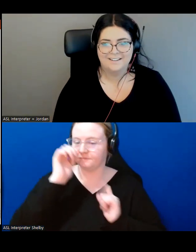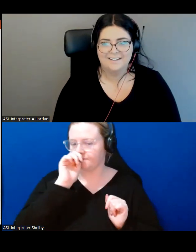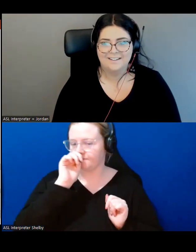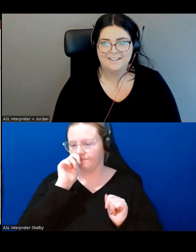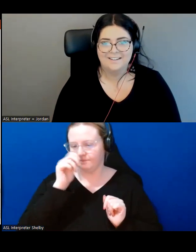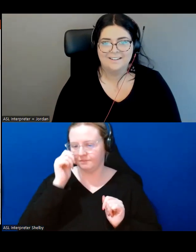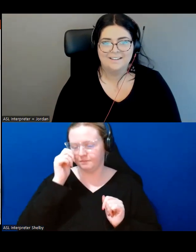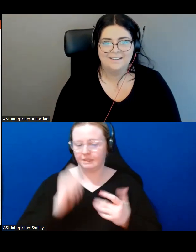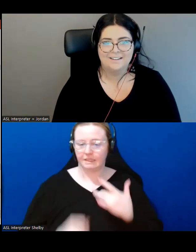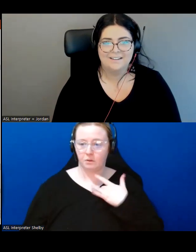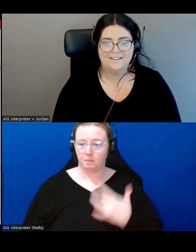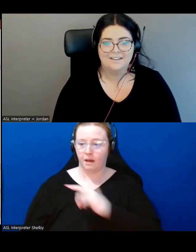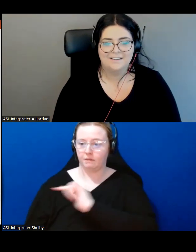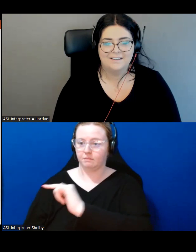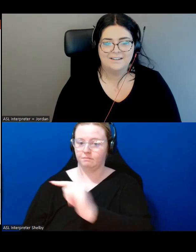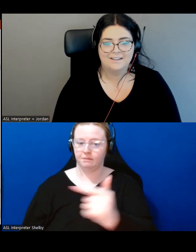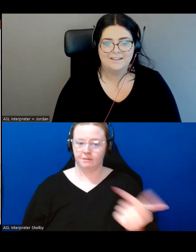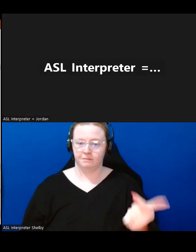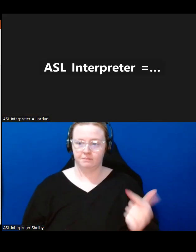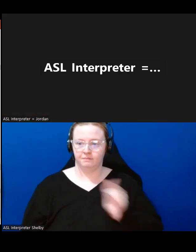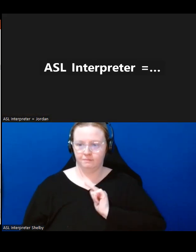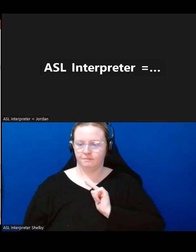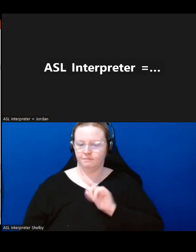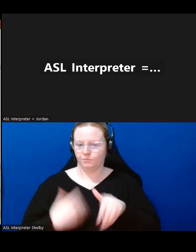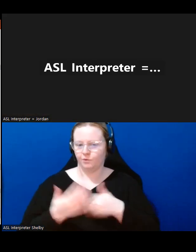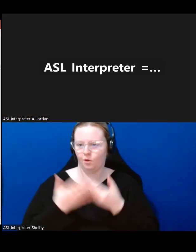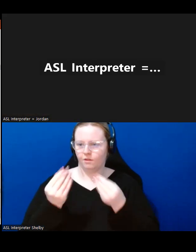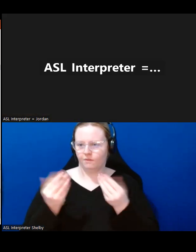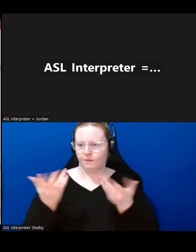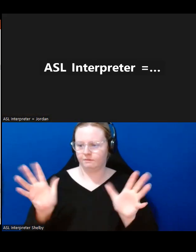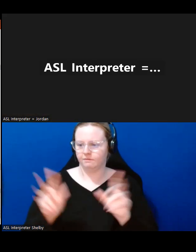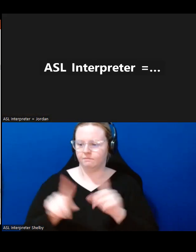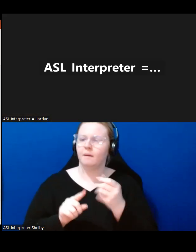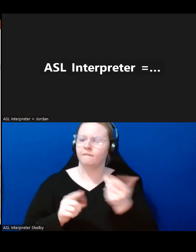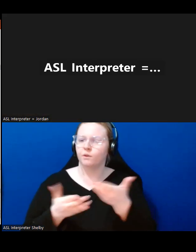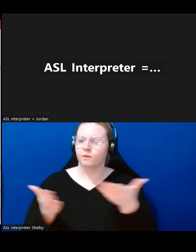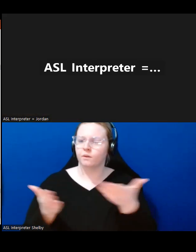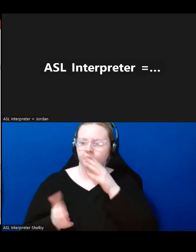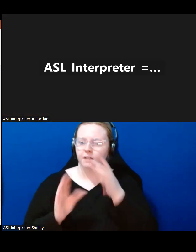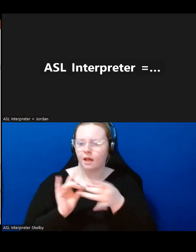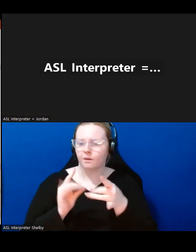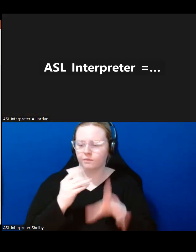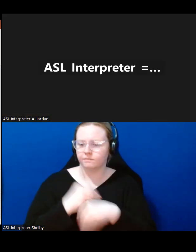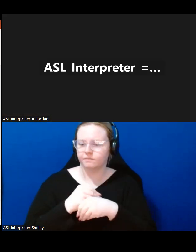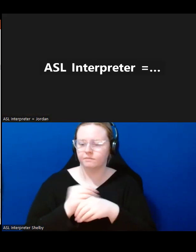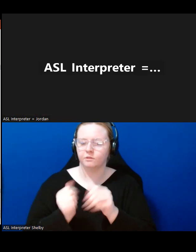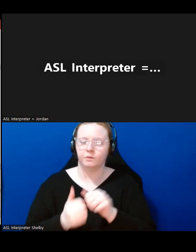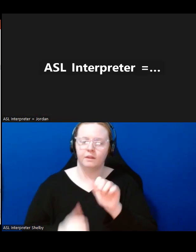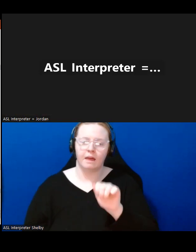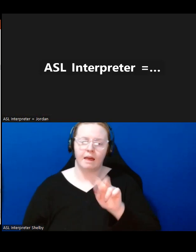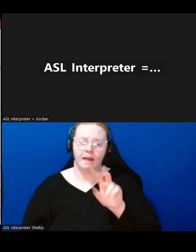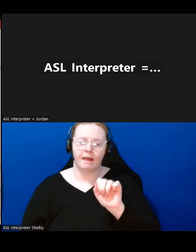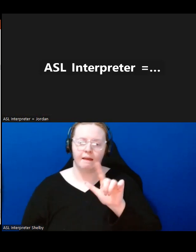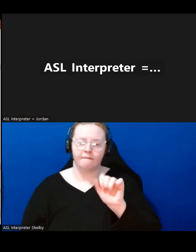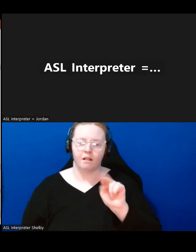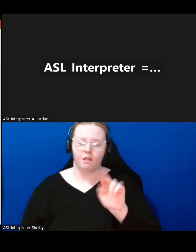Just a couple of things here that I will mention. And with the Avalon East, and